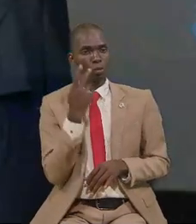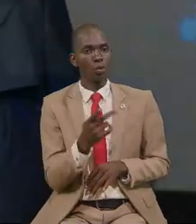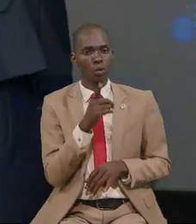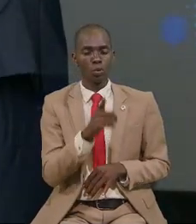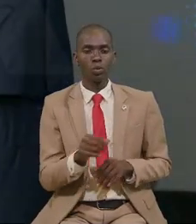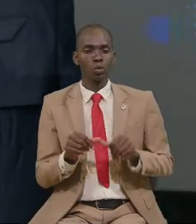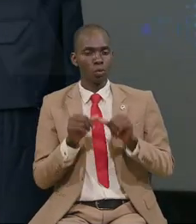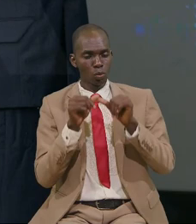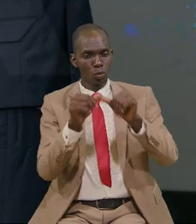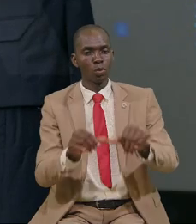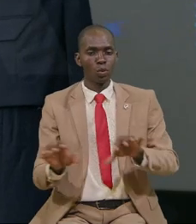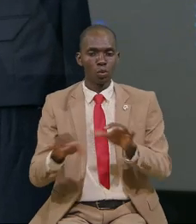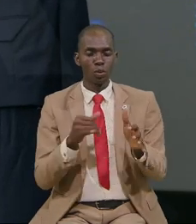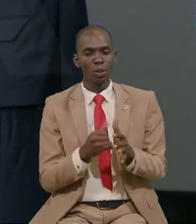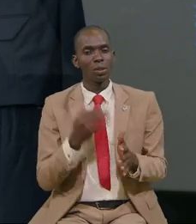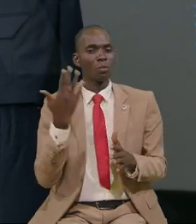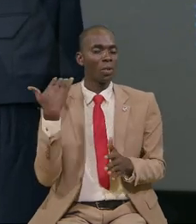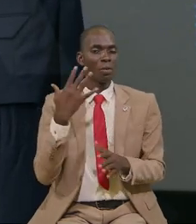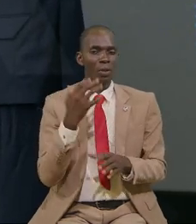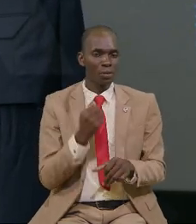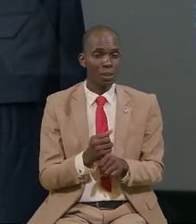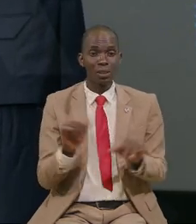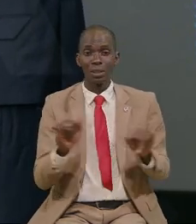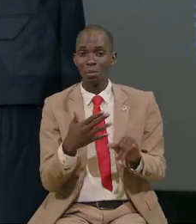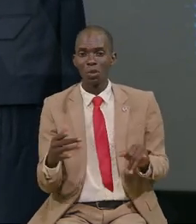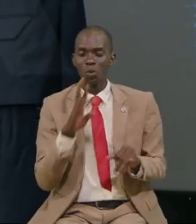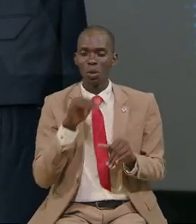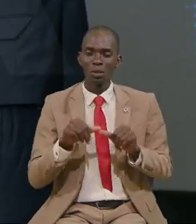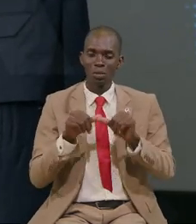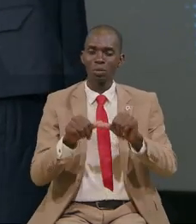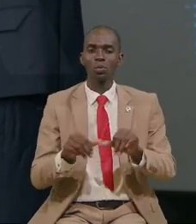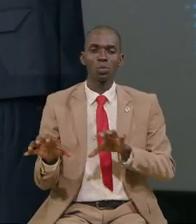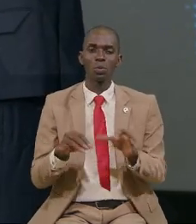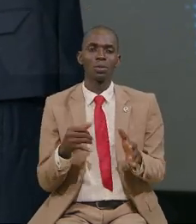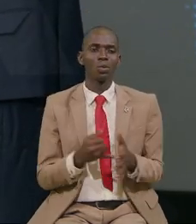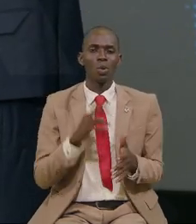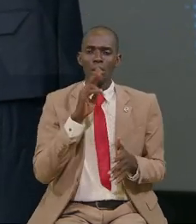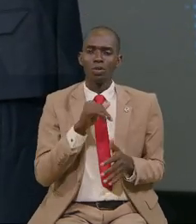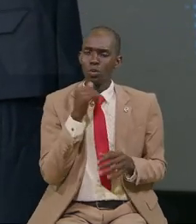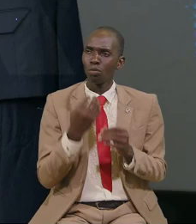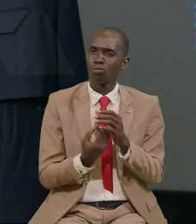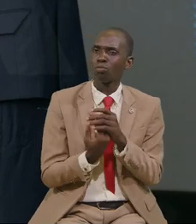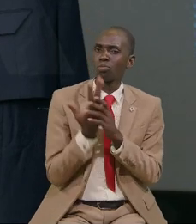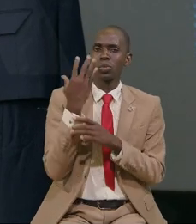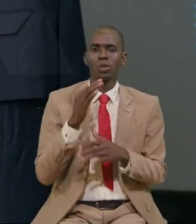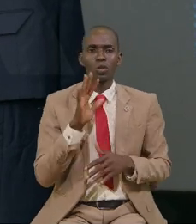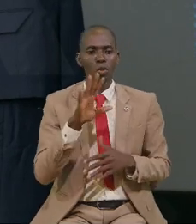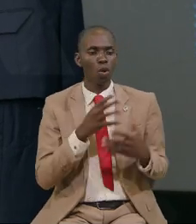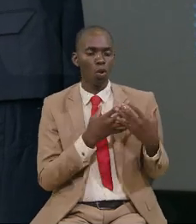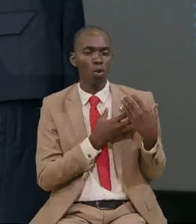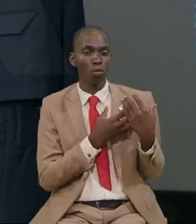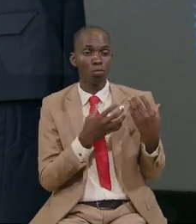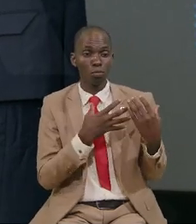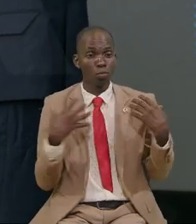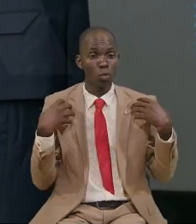5 years ago, the same thing you're still doing. You're not being built up. Your courage, your conviction,